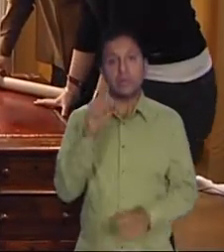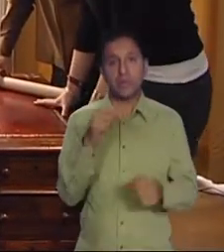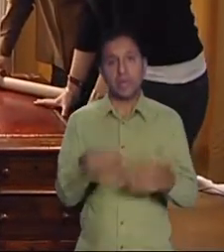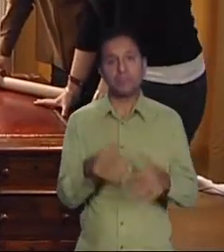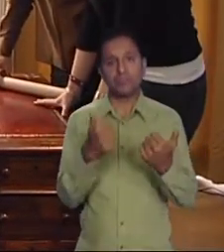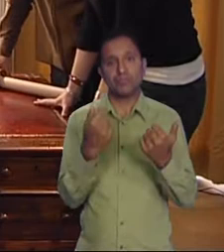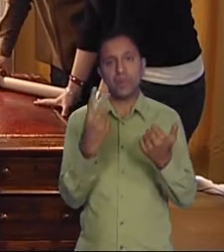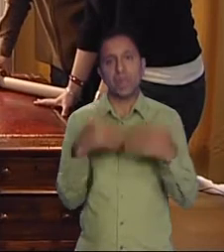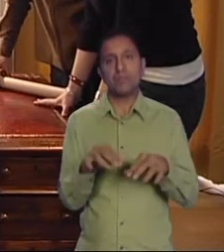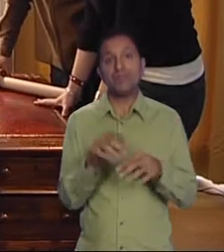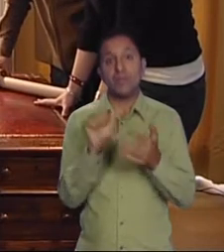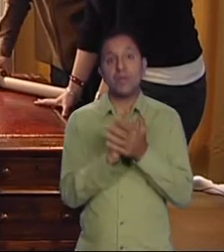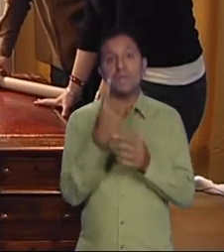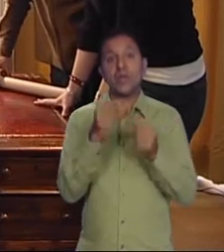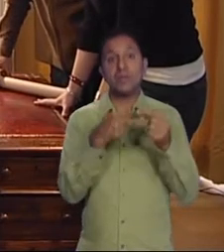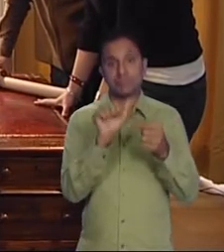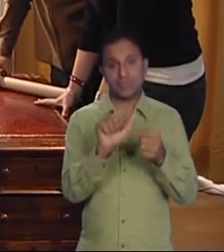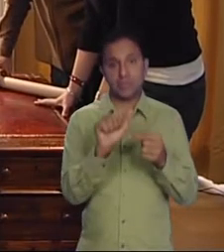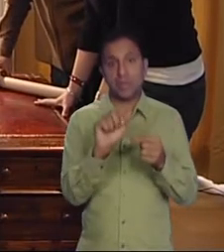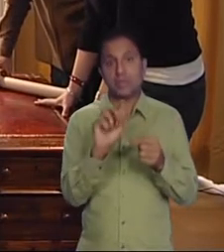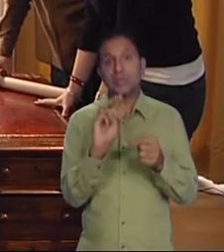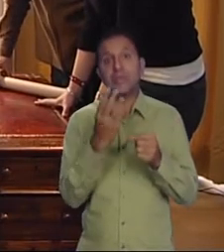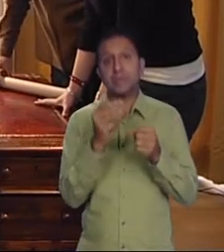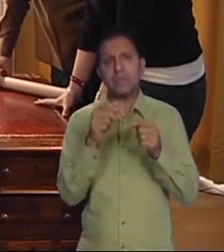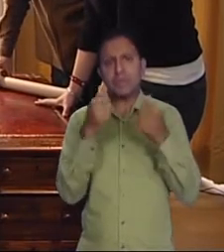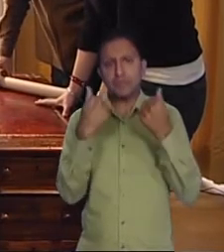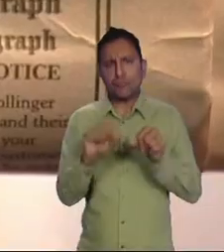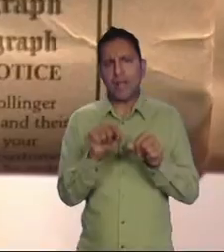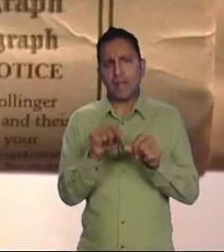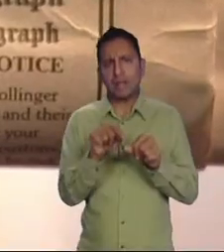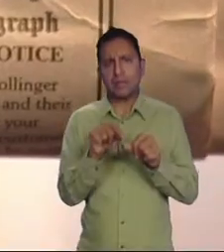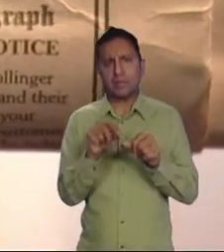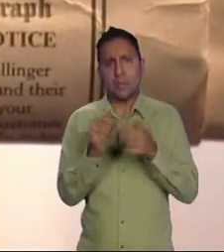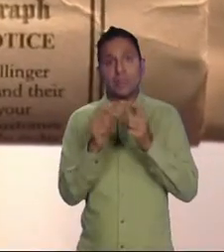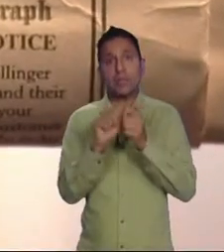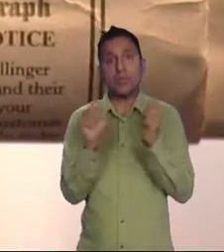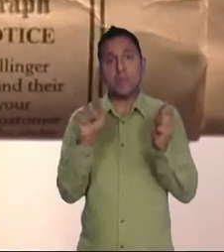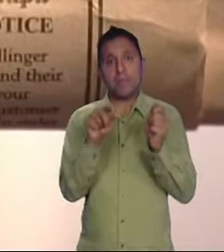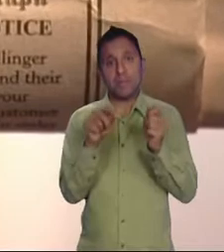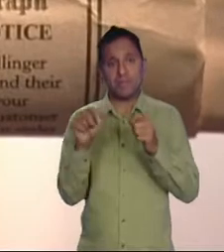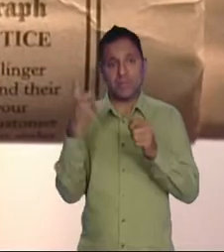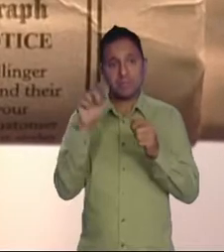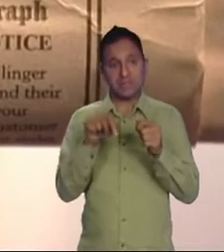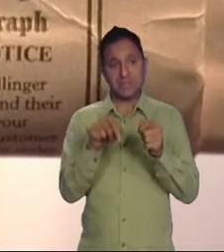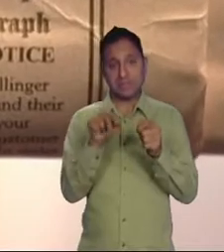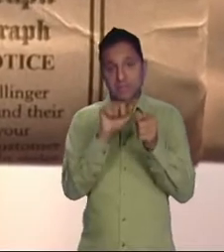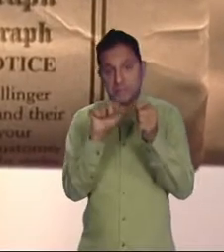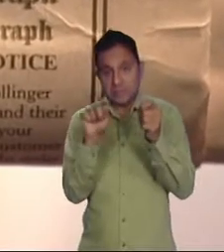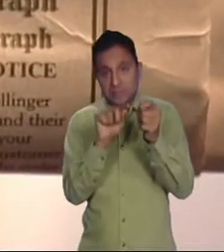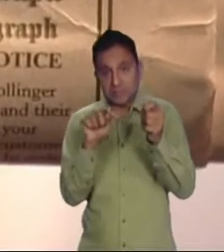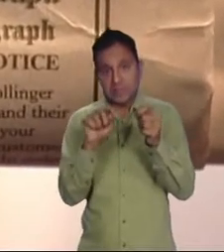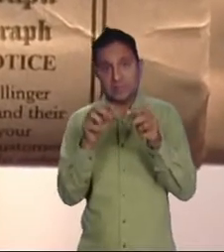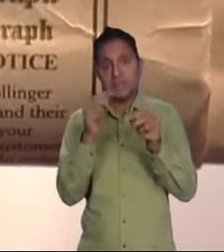we go. This is the newspaper that brought you here in the first place. Below the address was a little coded message, which may have caught your eye.